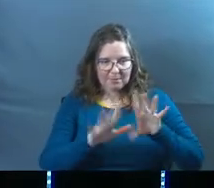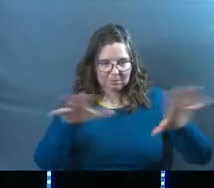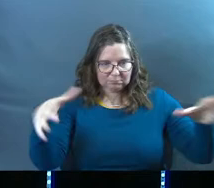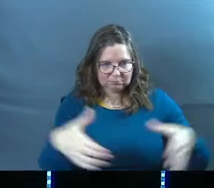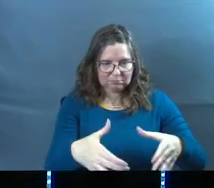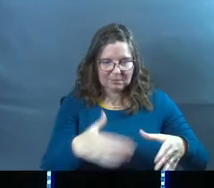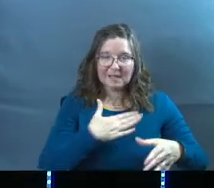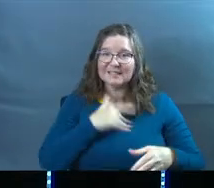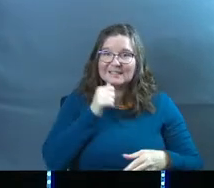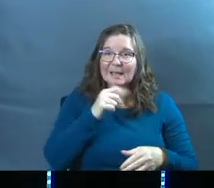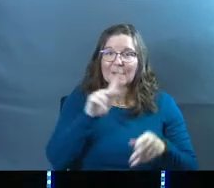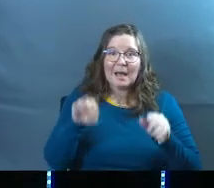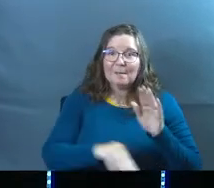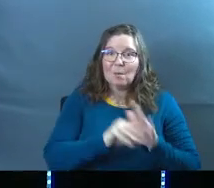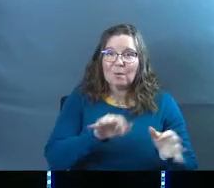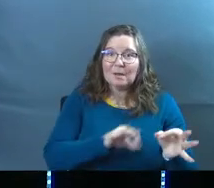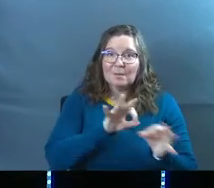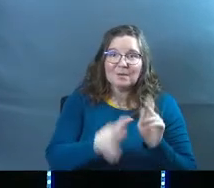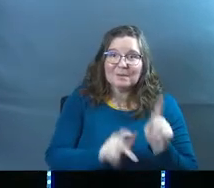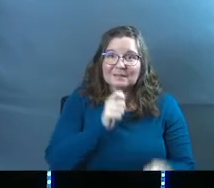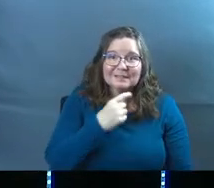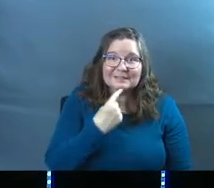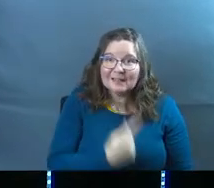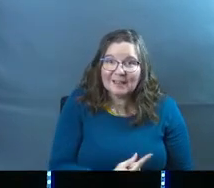doesn't say, these are my morally perfect people.